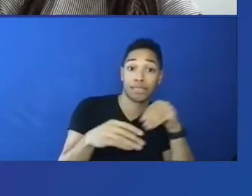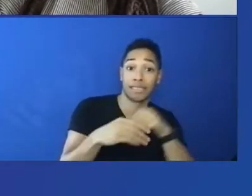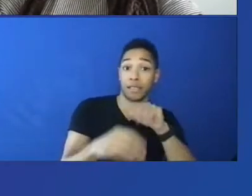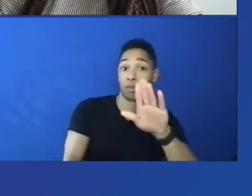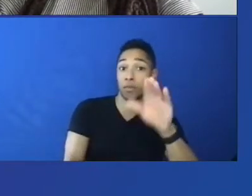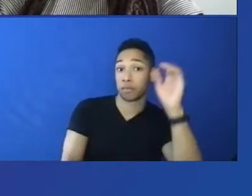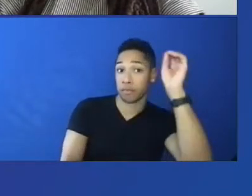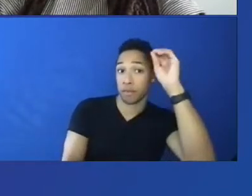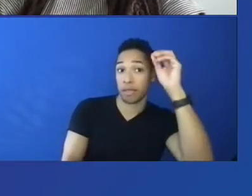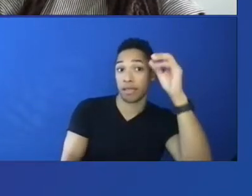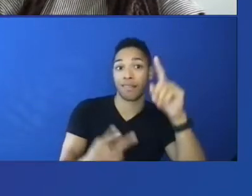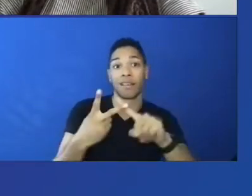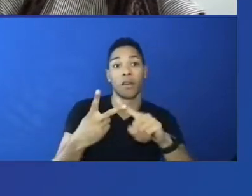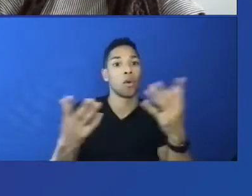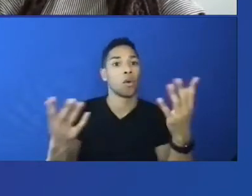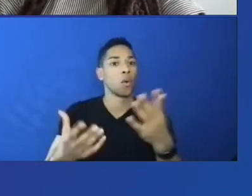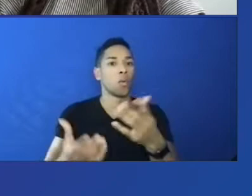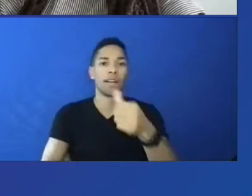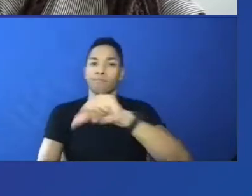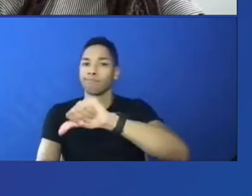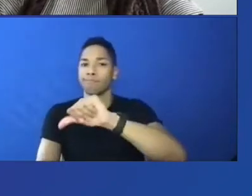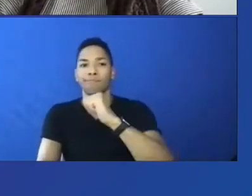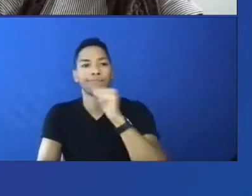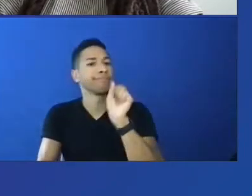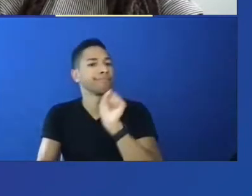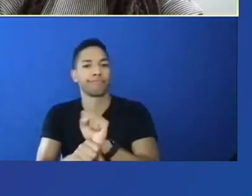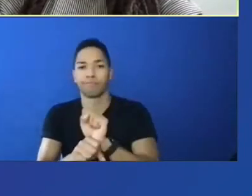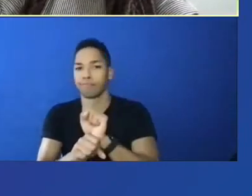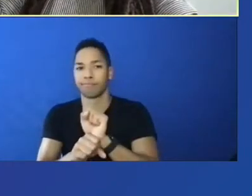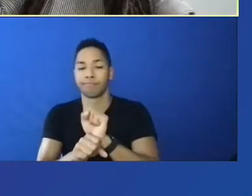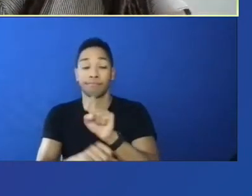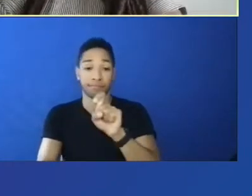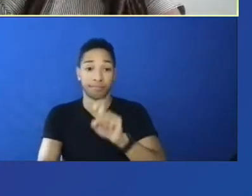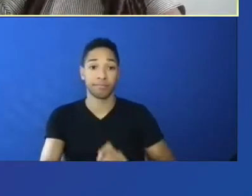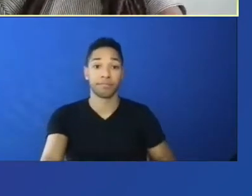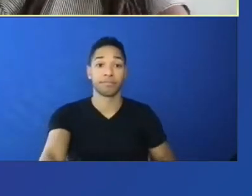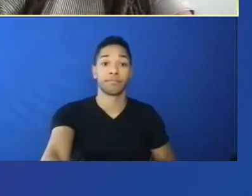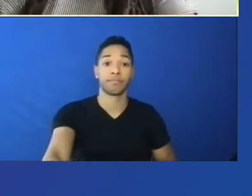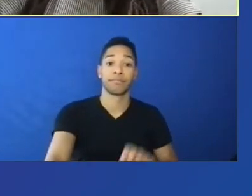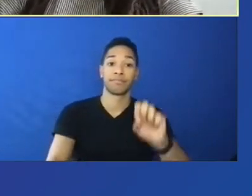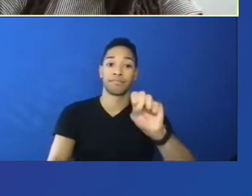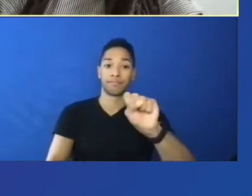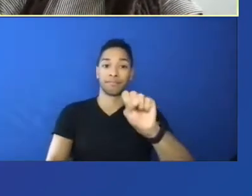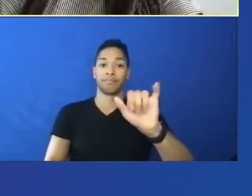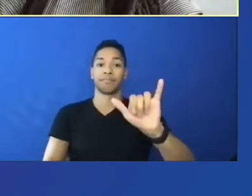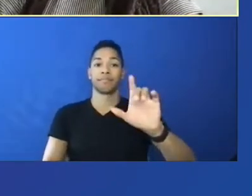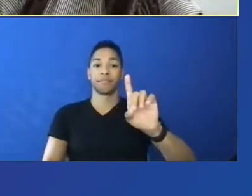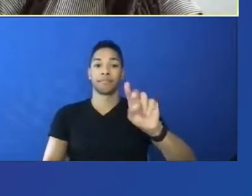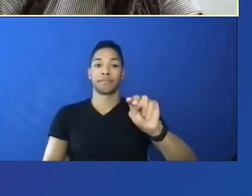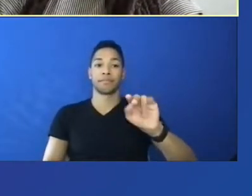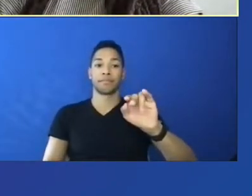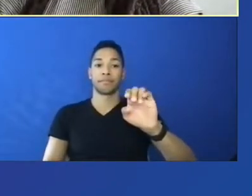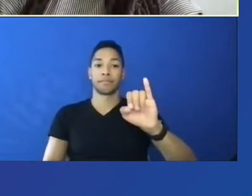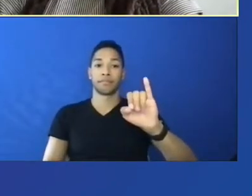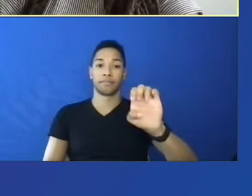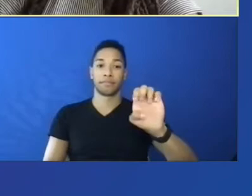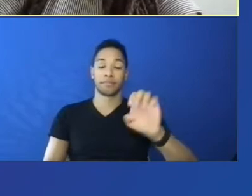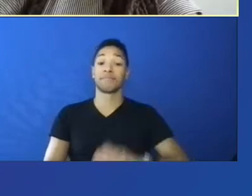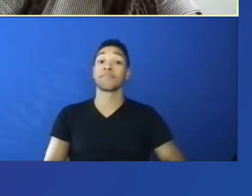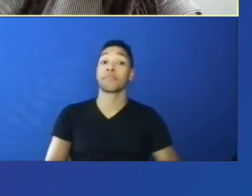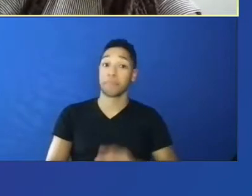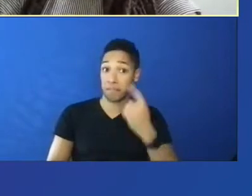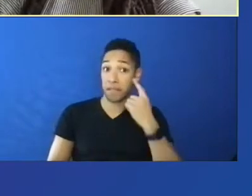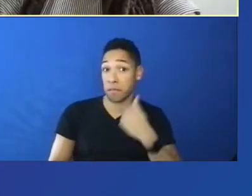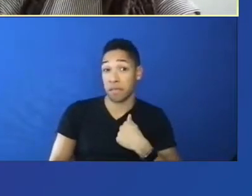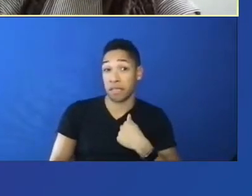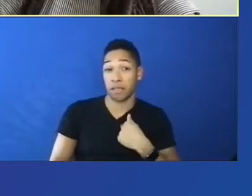opinion and what did not work? Yeah, I can jump in. This is Sydnie. I think what worked for me is I had a lot